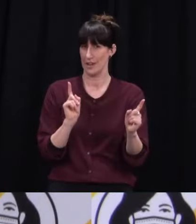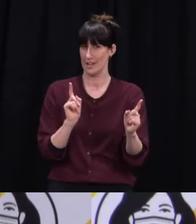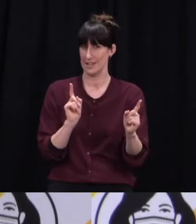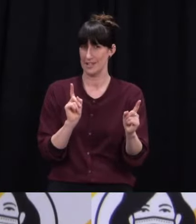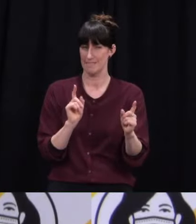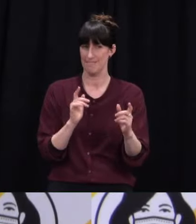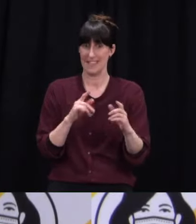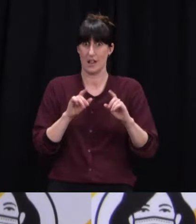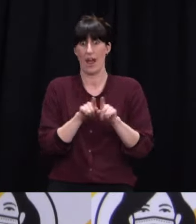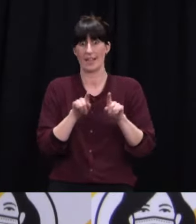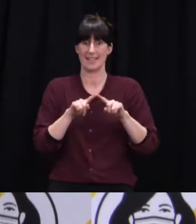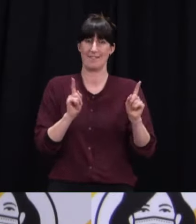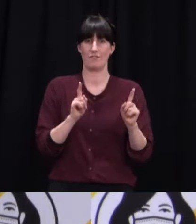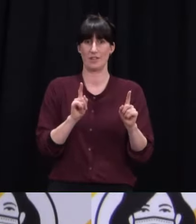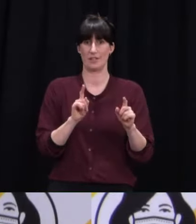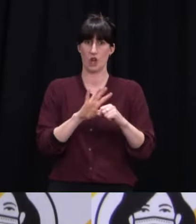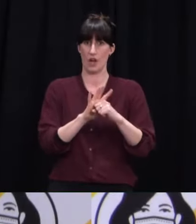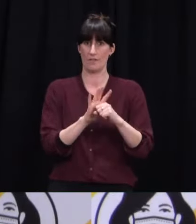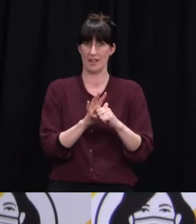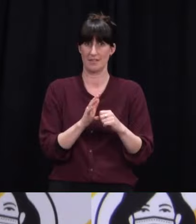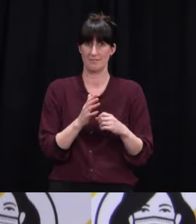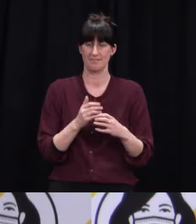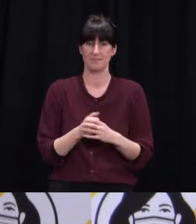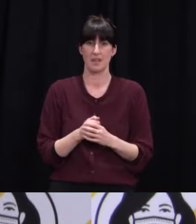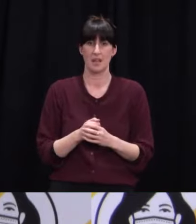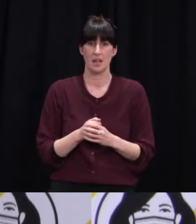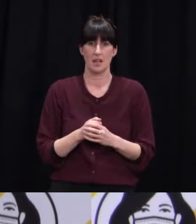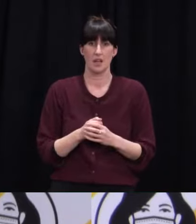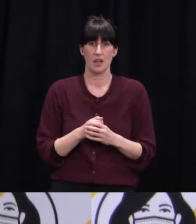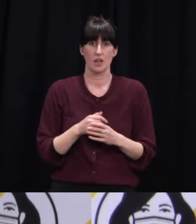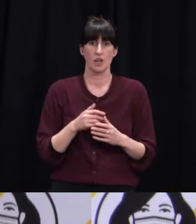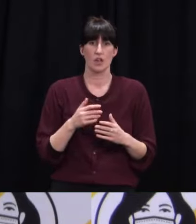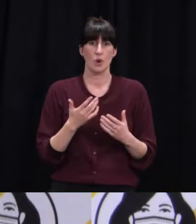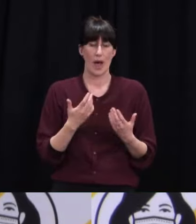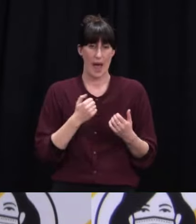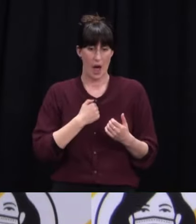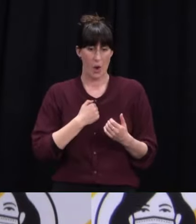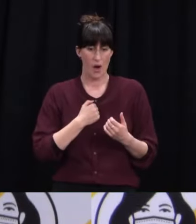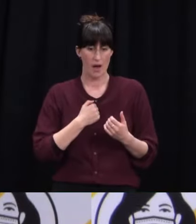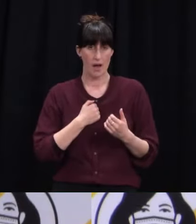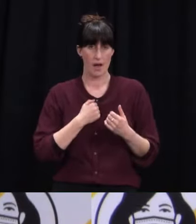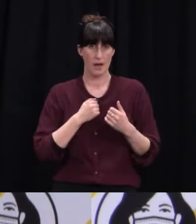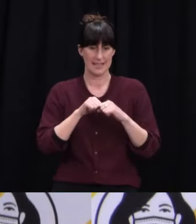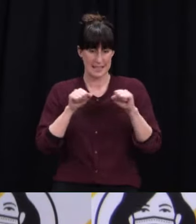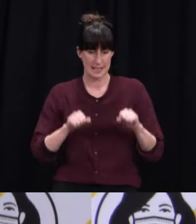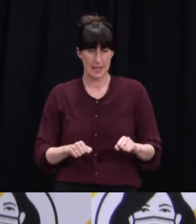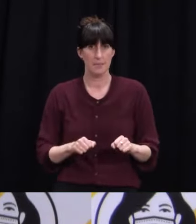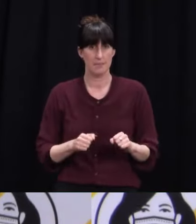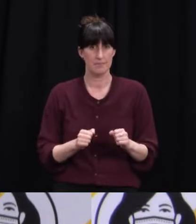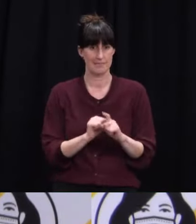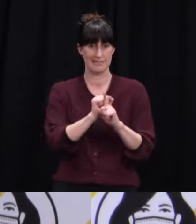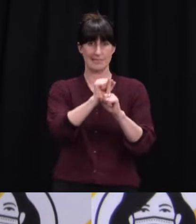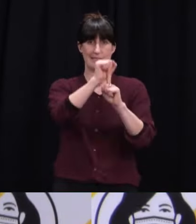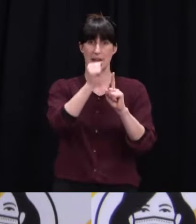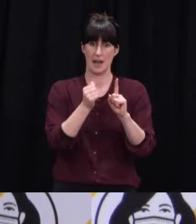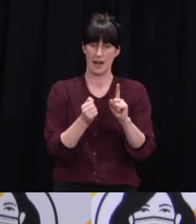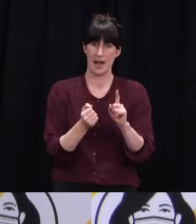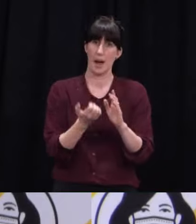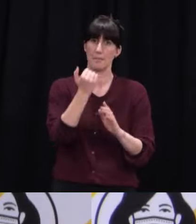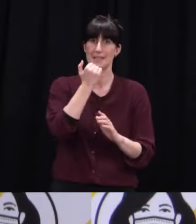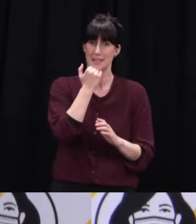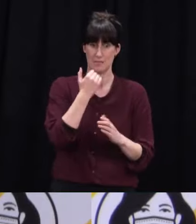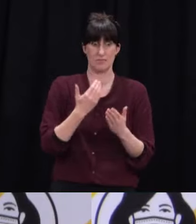upped our preparations and scaled up our contact tracing ability. But of course, you never know quite how quickly things are going to unfold until you're in it.